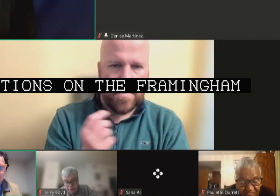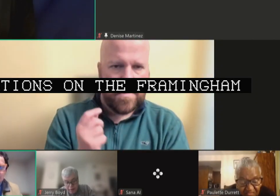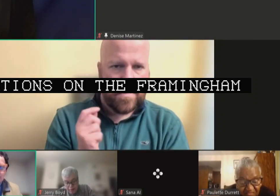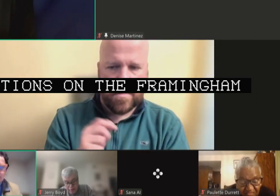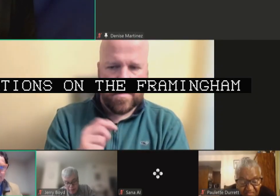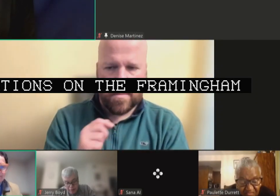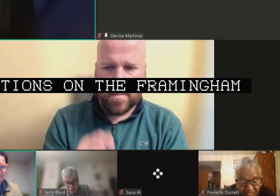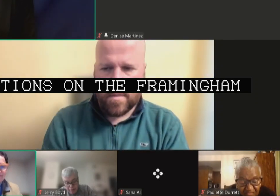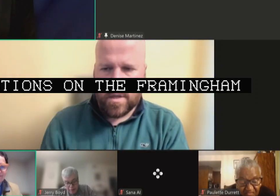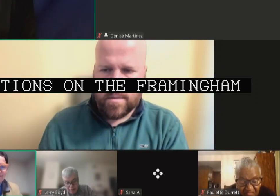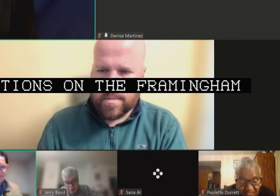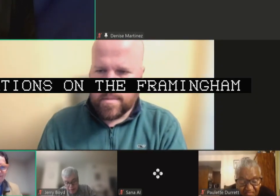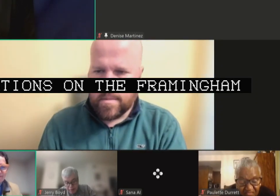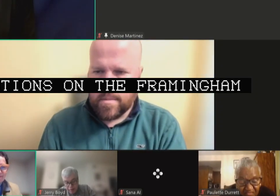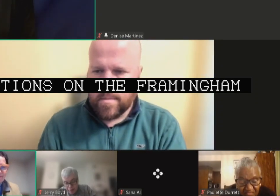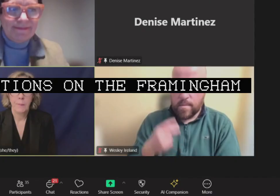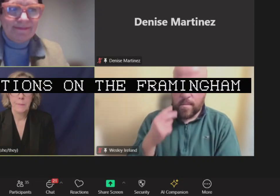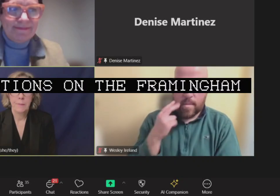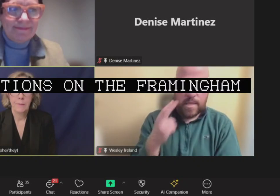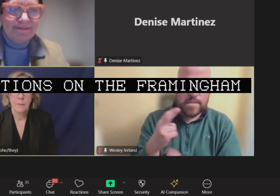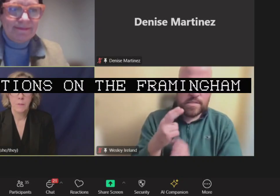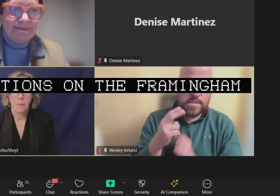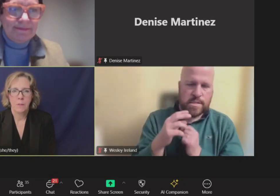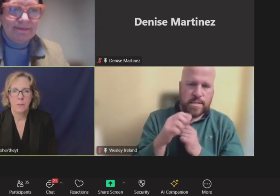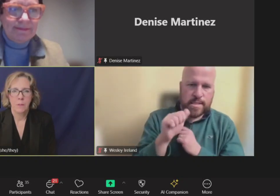Great, thank you.